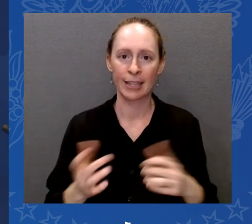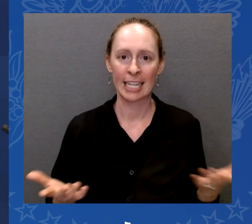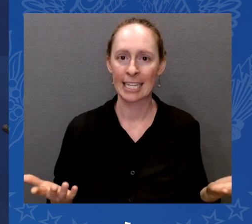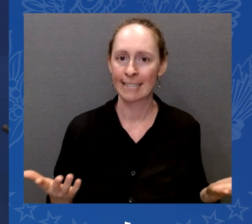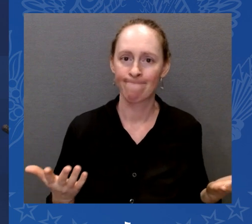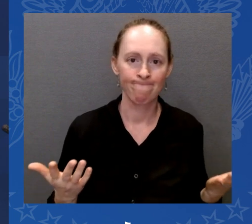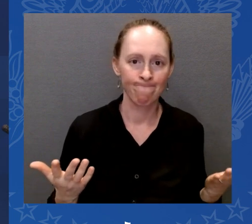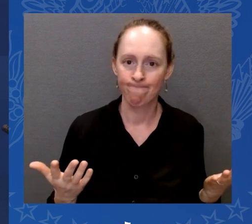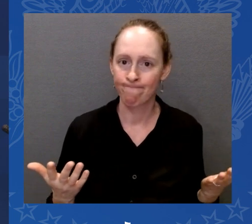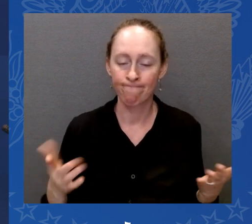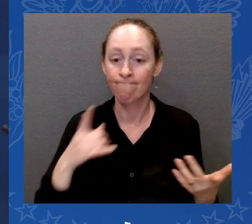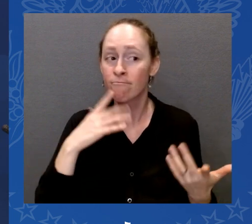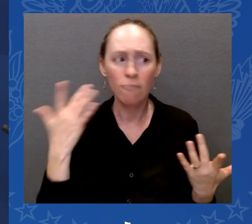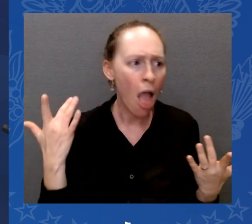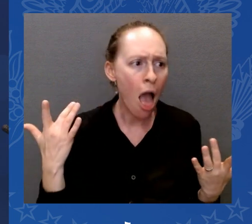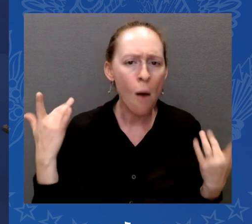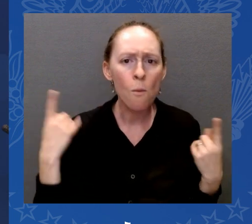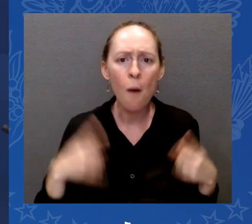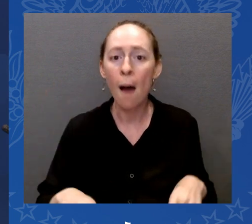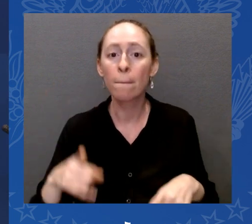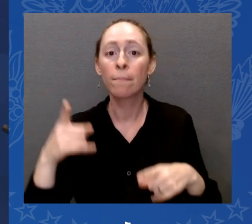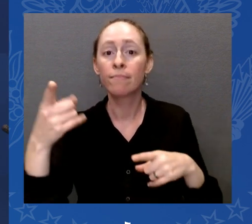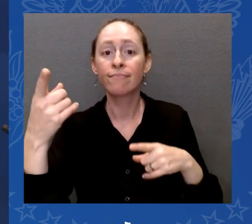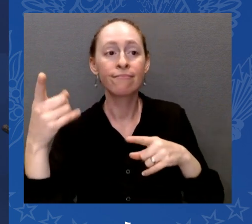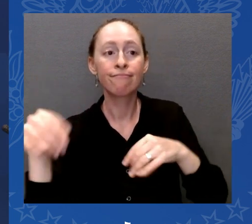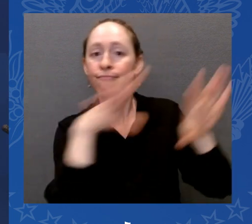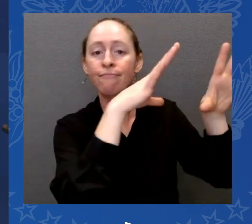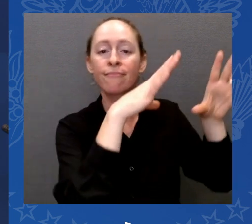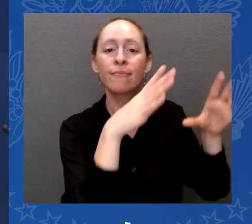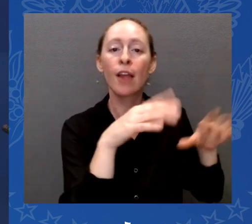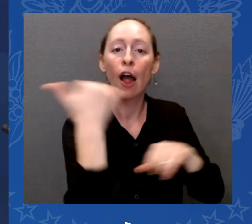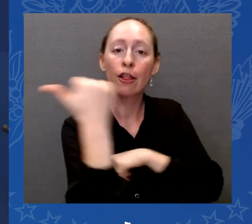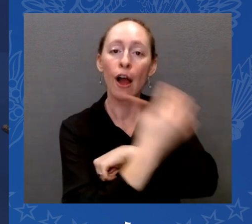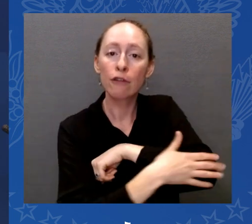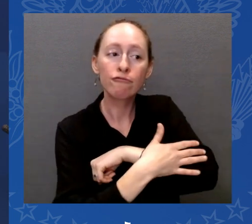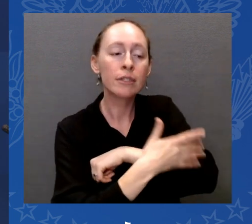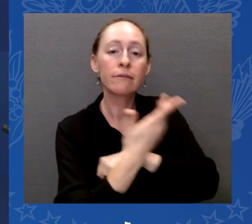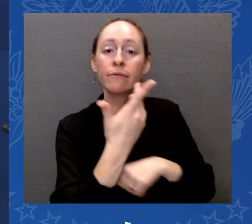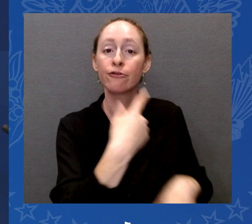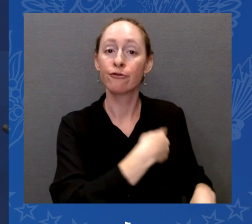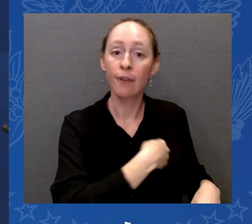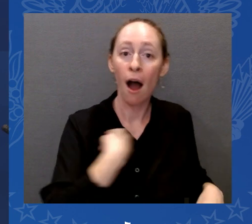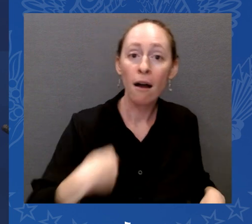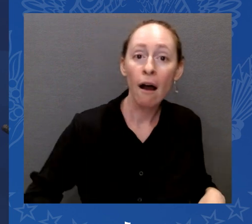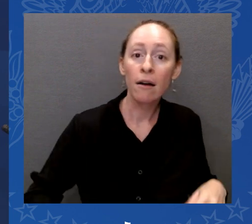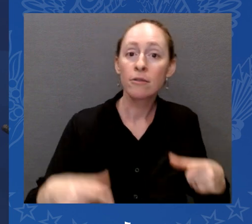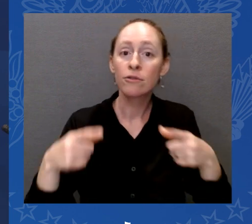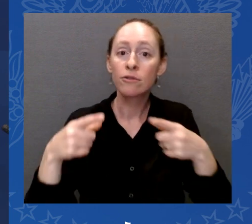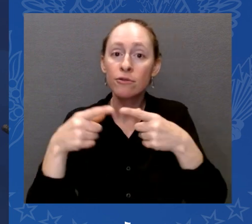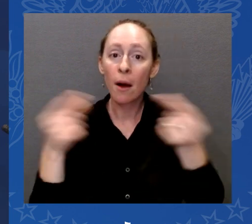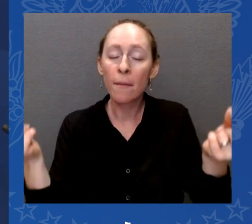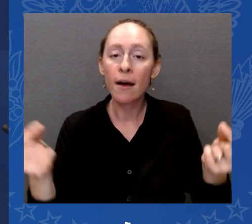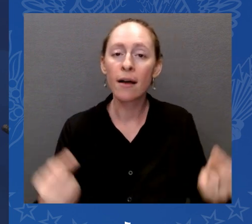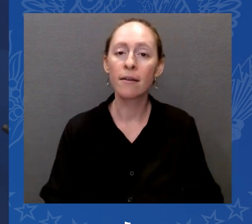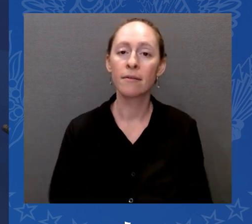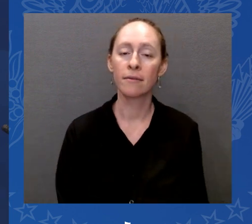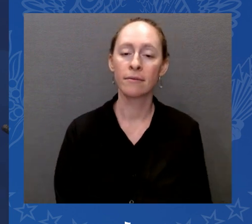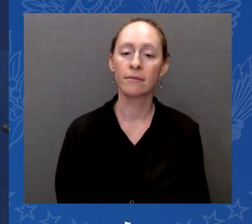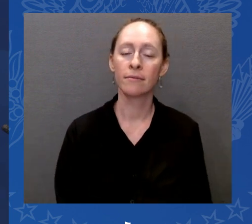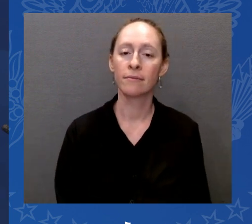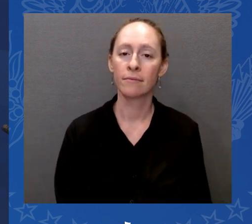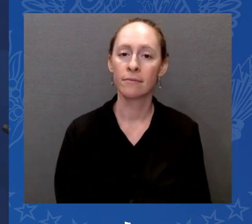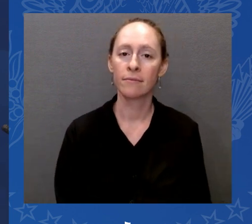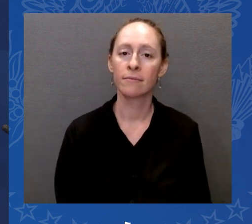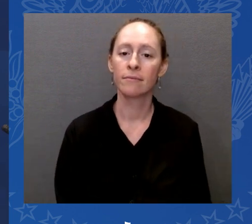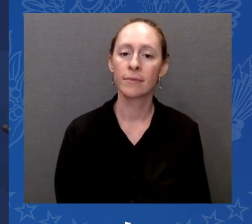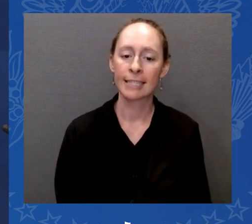the Southwest. The phrase in my community was, last one out the door, turn out the lights. That's what we told